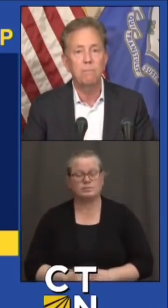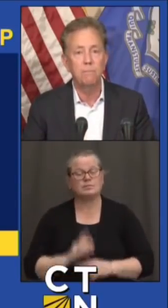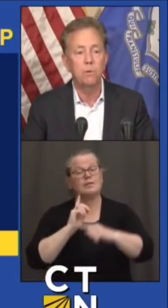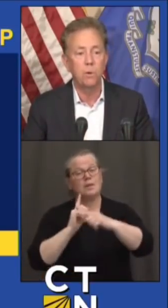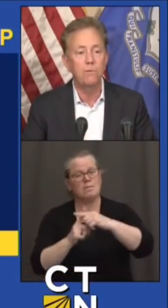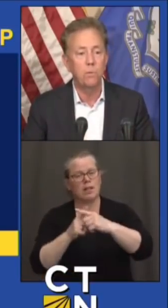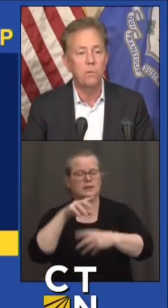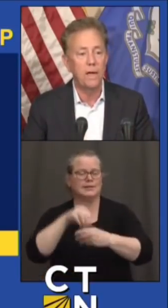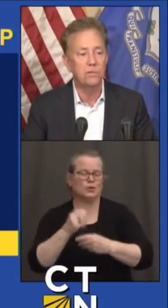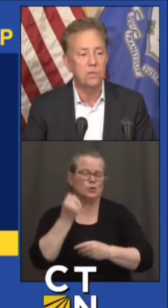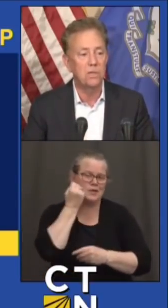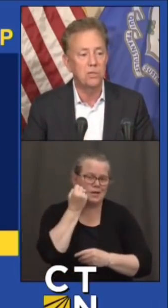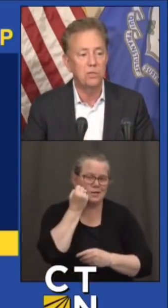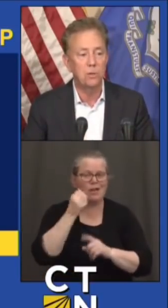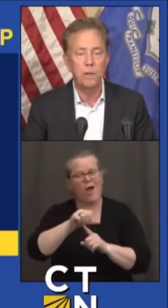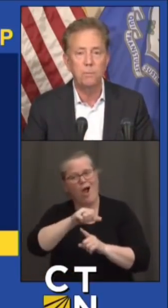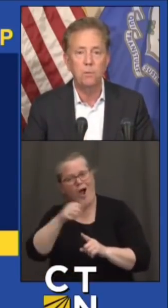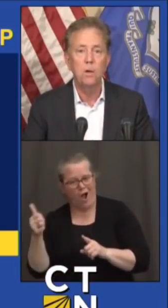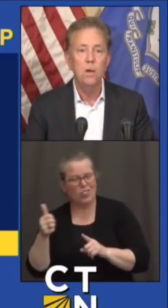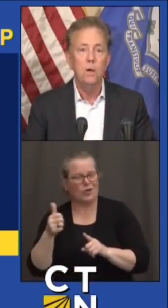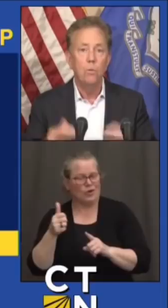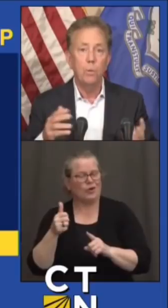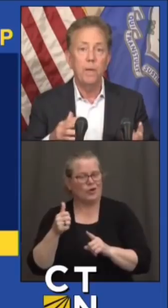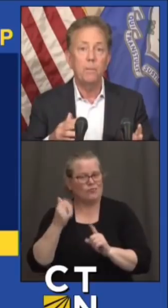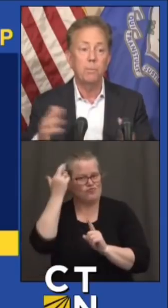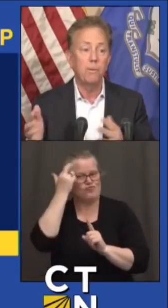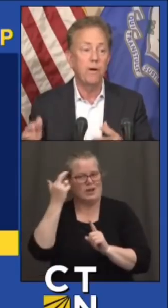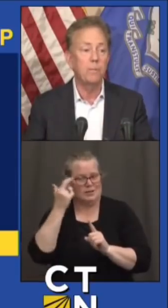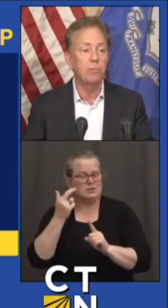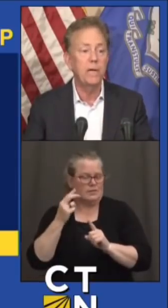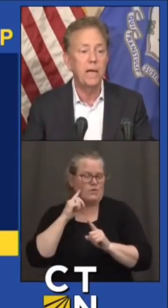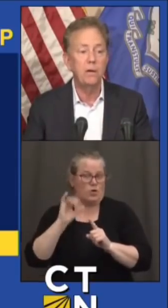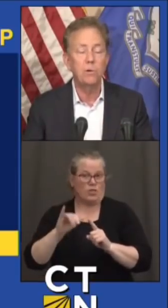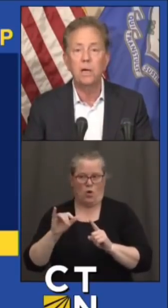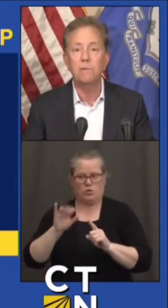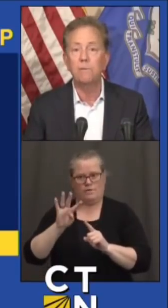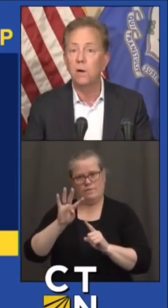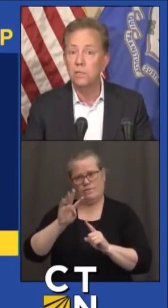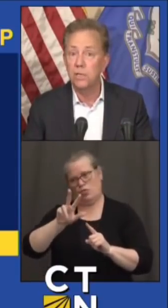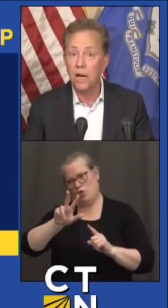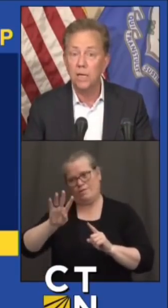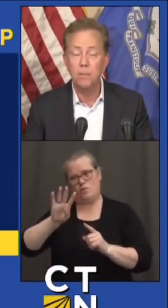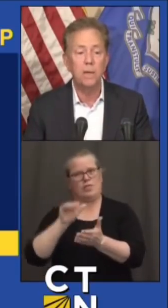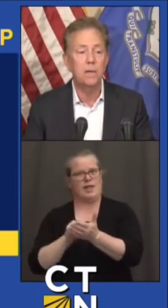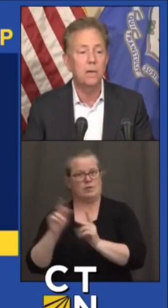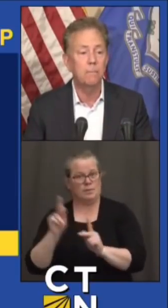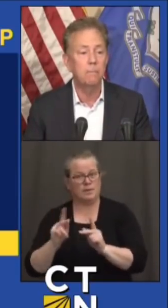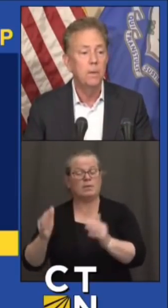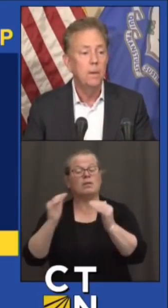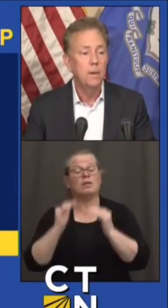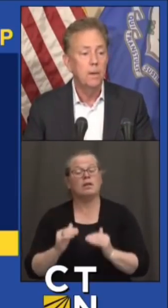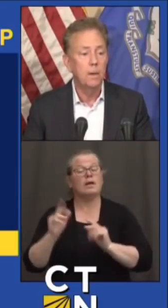those same 34,000 additional people. We'll be able to provide prenatal care for